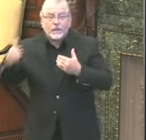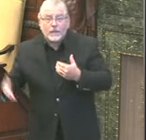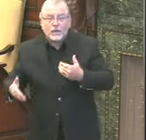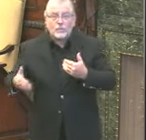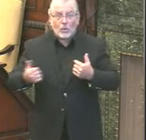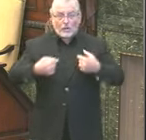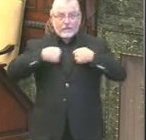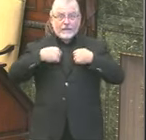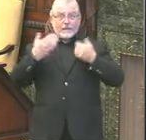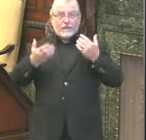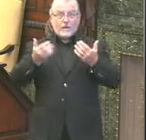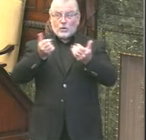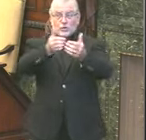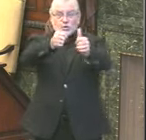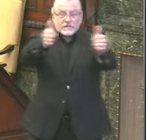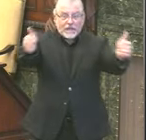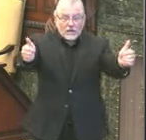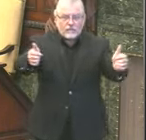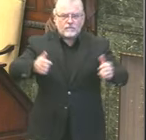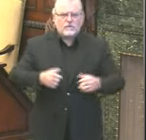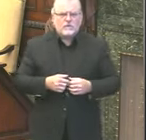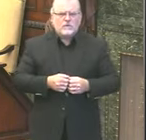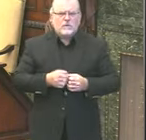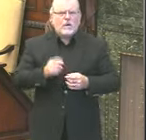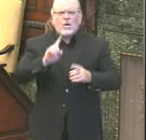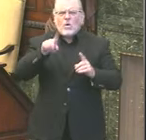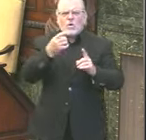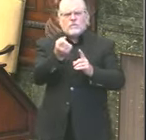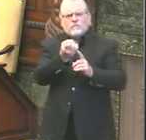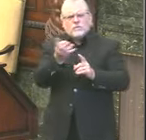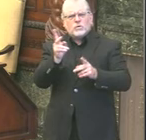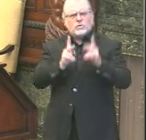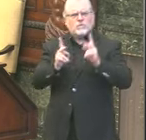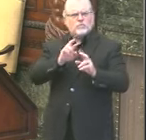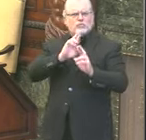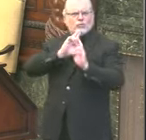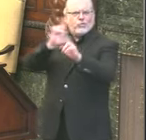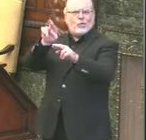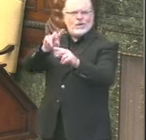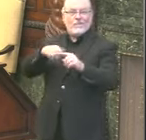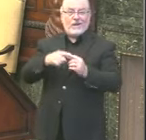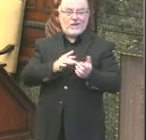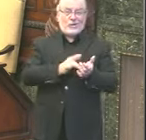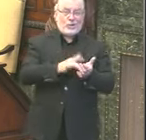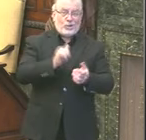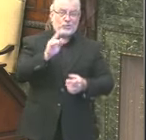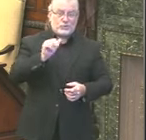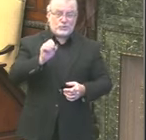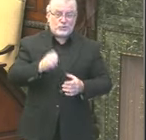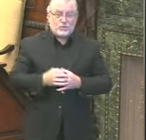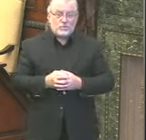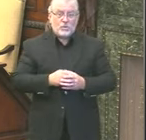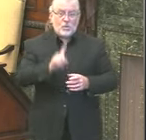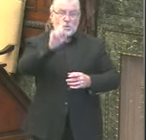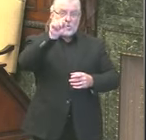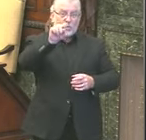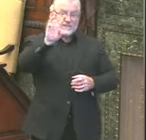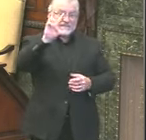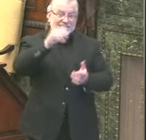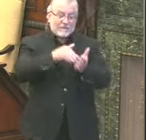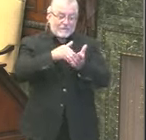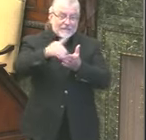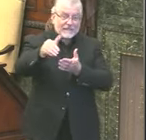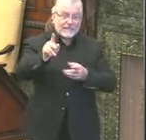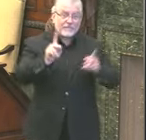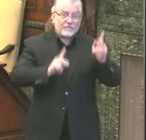to authorities. A Philadelphia's population of nearly 1.6 million people, nearly 1 in 5 are over the age of